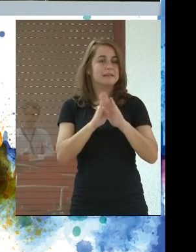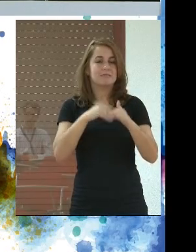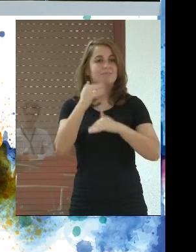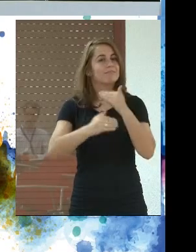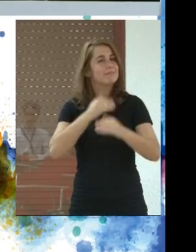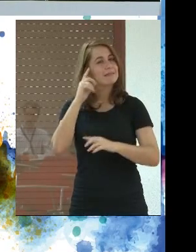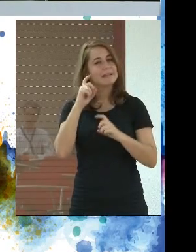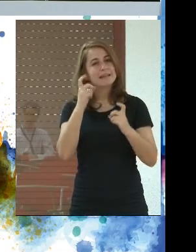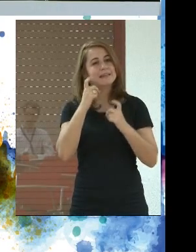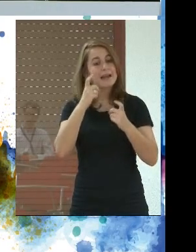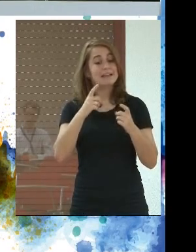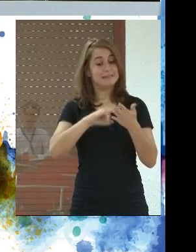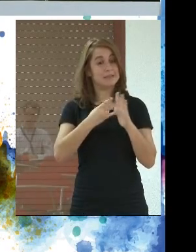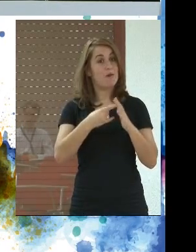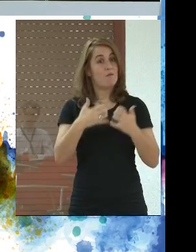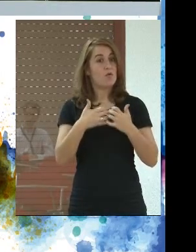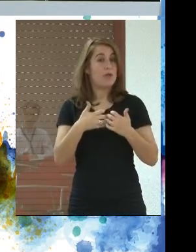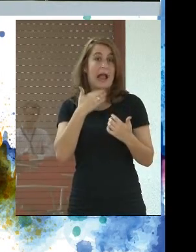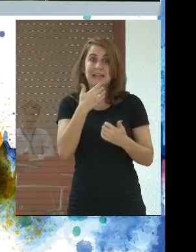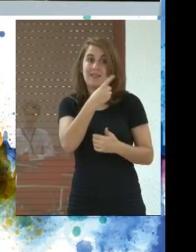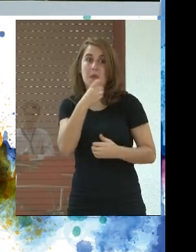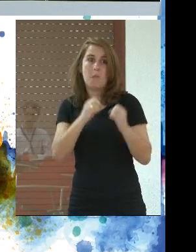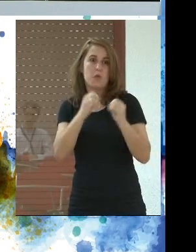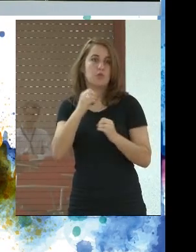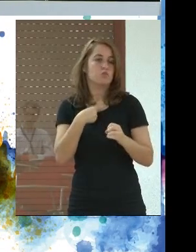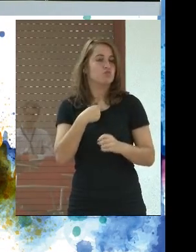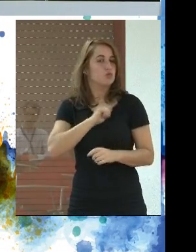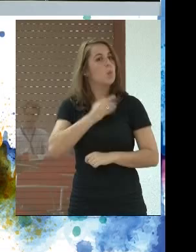but we have to make sure that the system